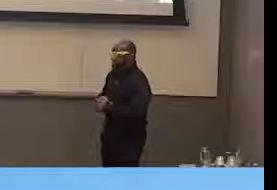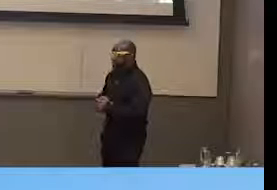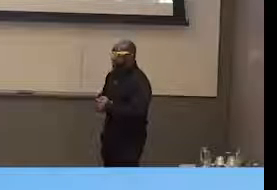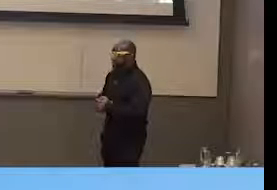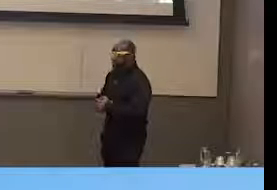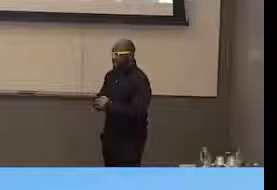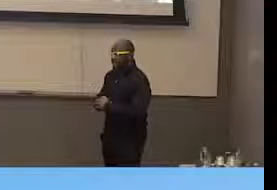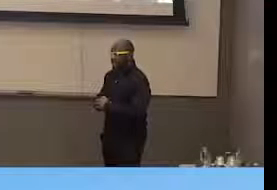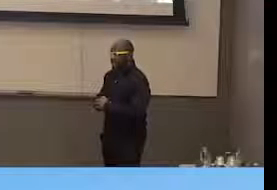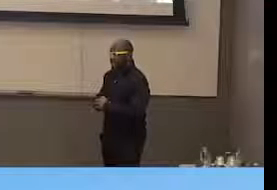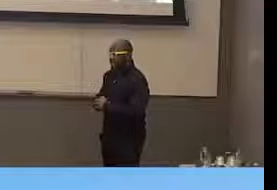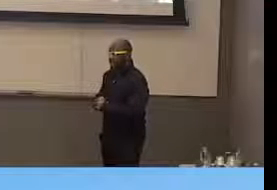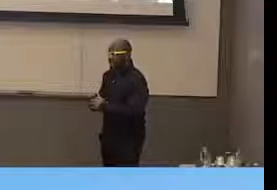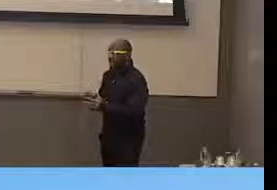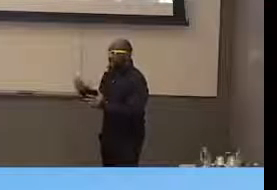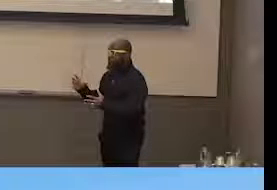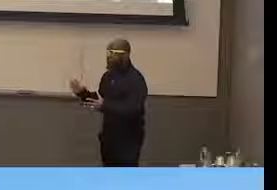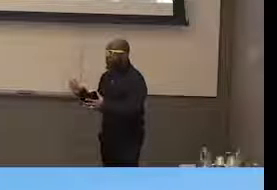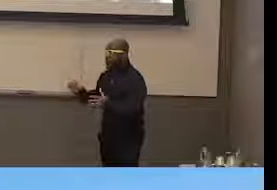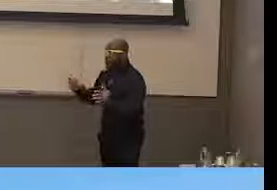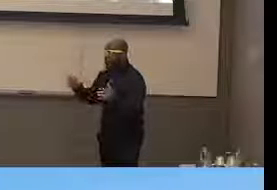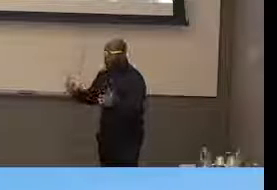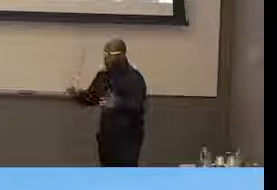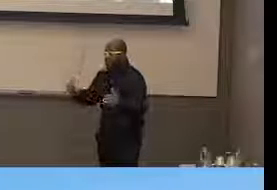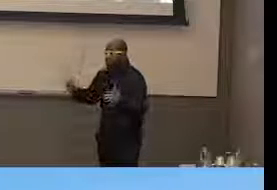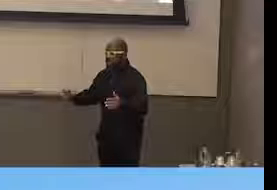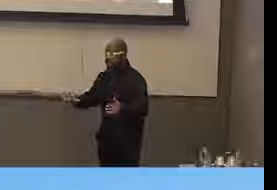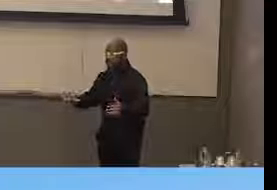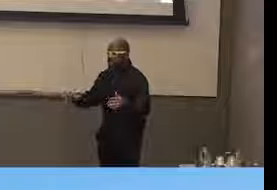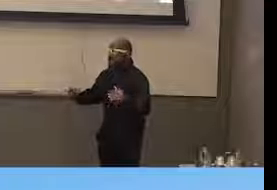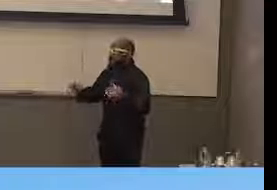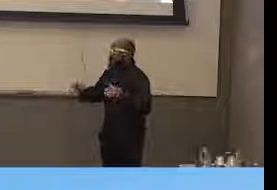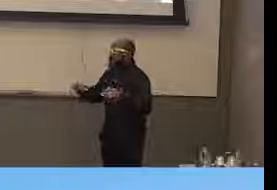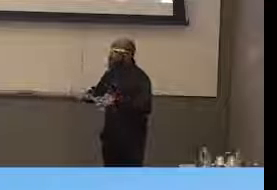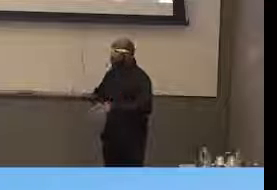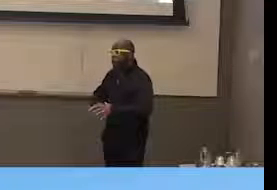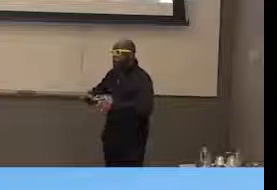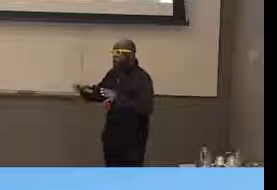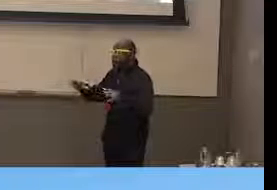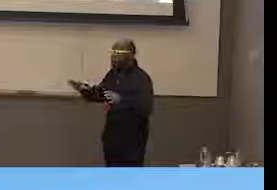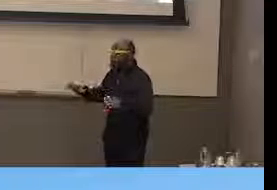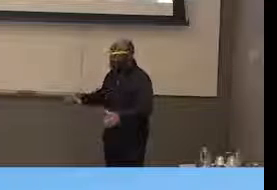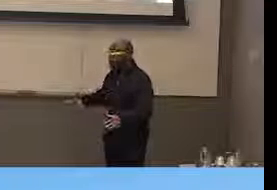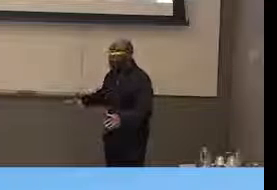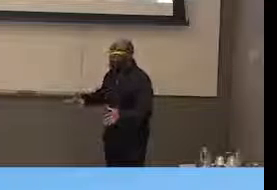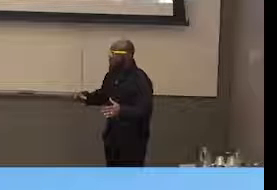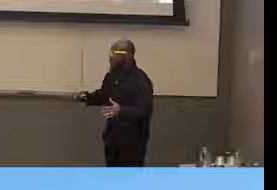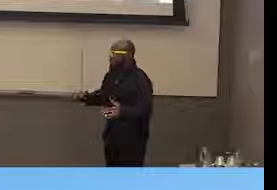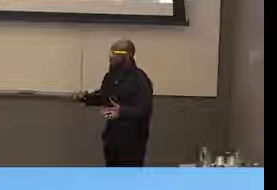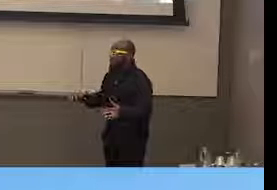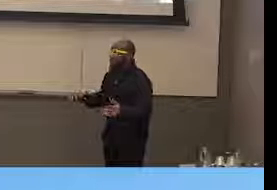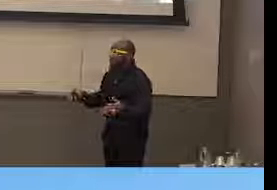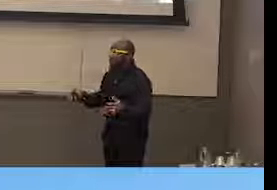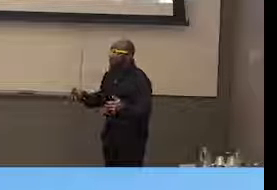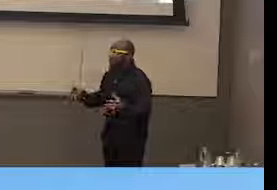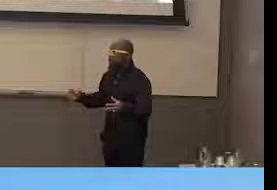which essentially is providing a bunch of funds and initiatives from folks all across the city to try and